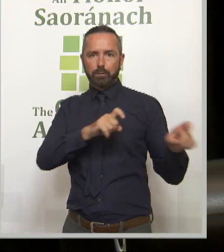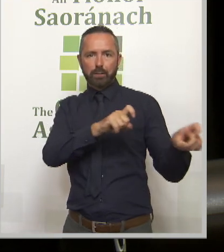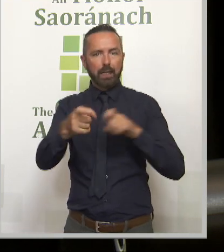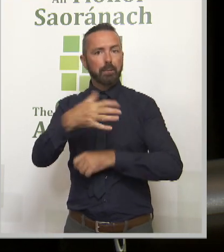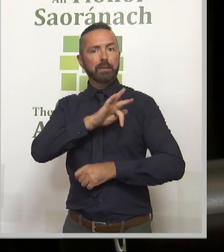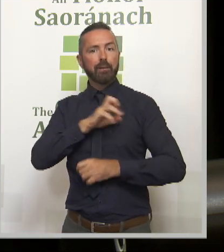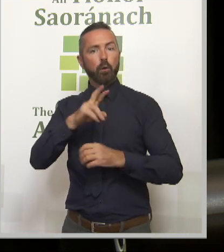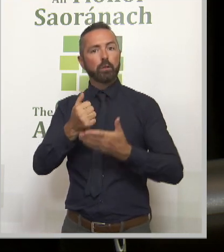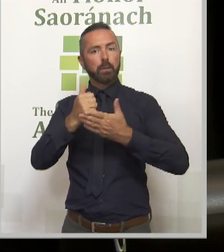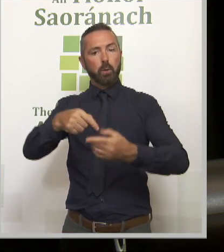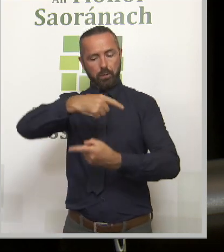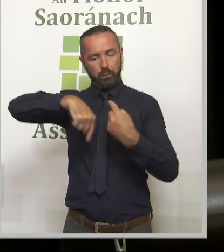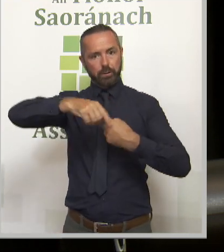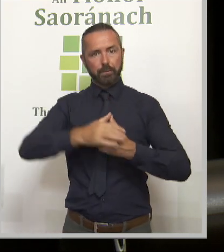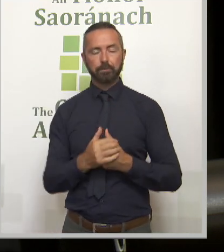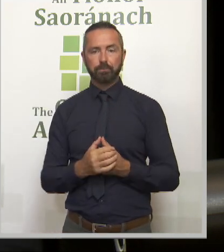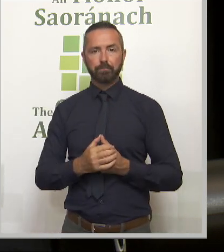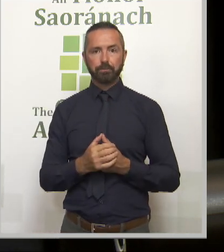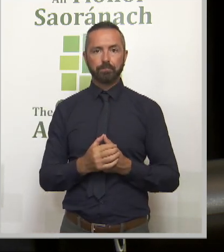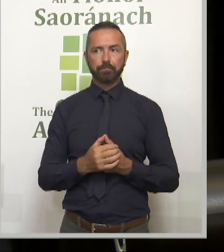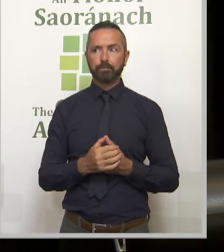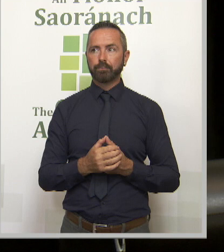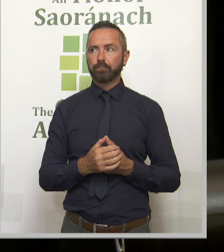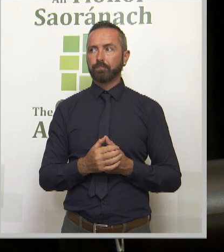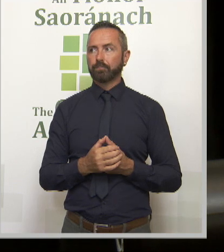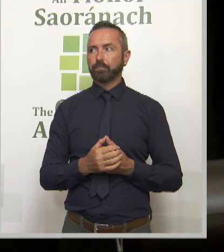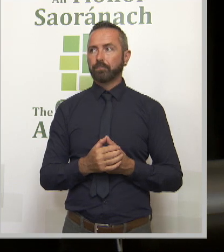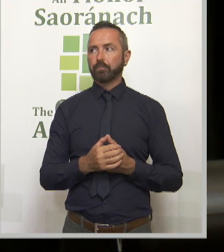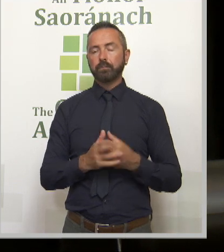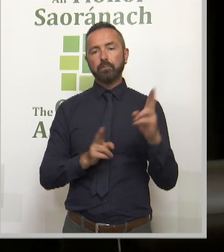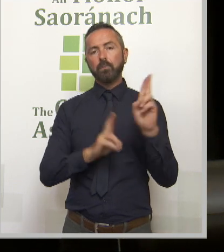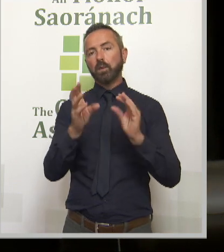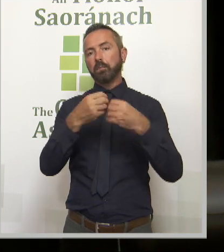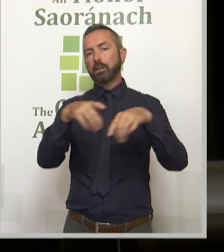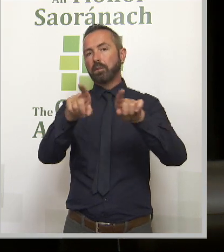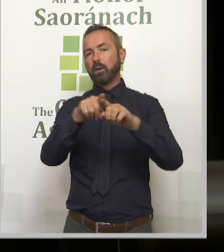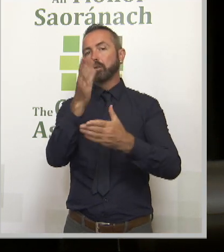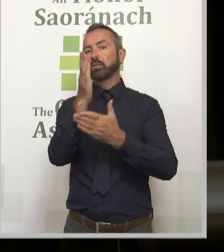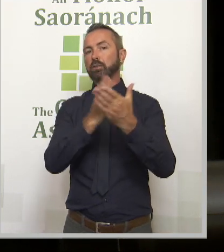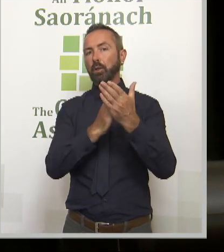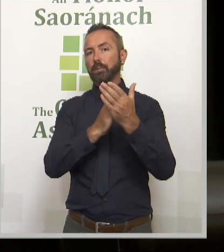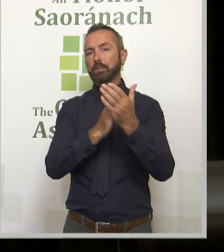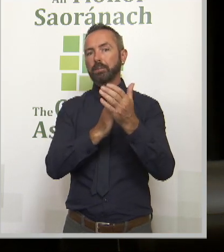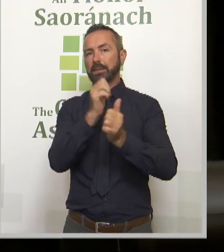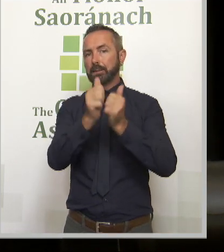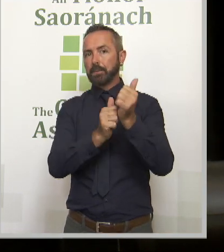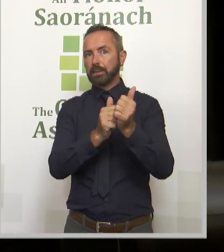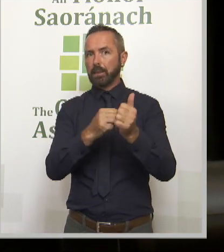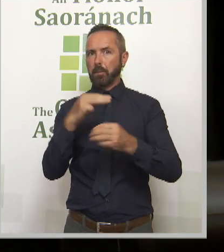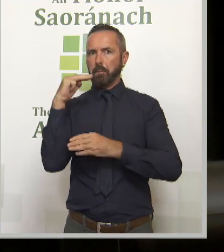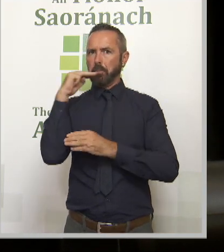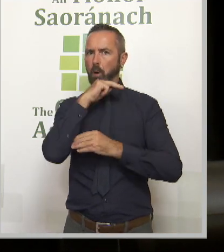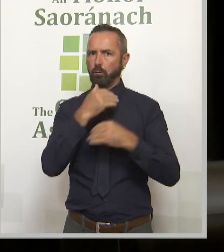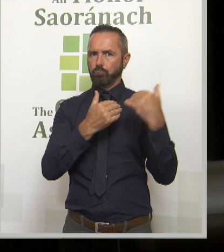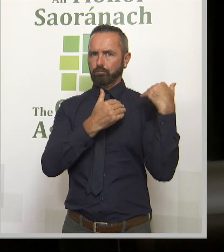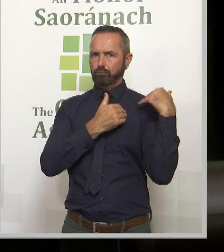to support us. And it's worth mentioning that some species play particularly important roles